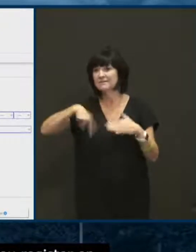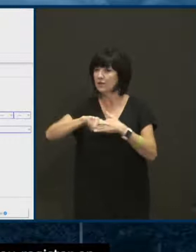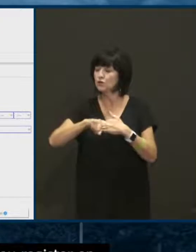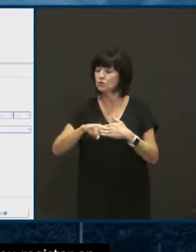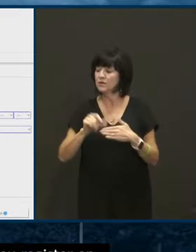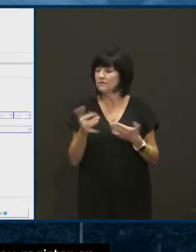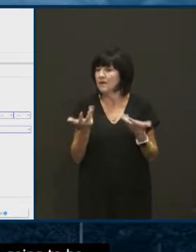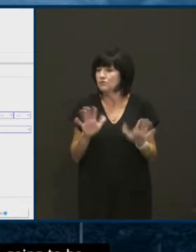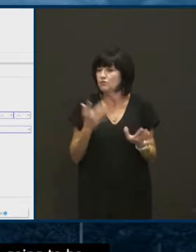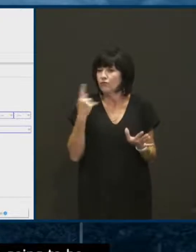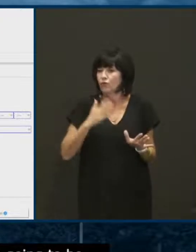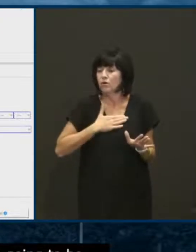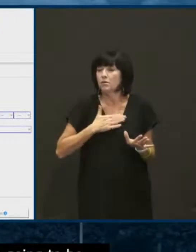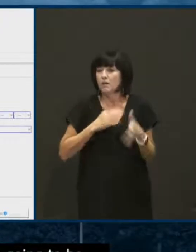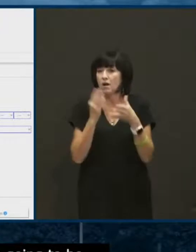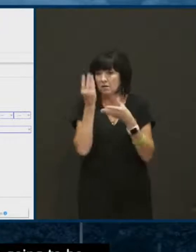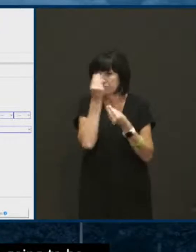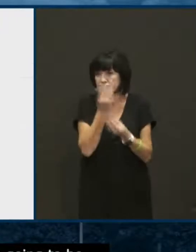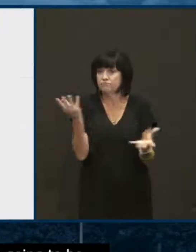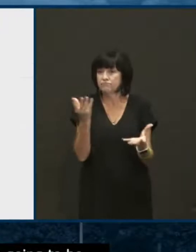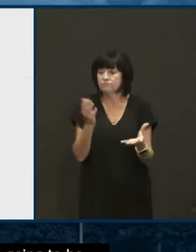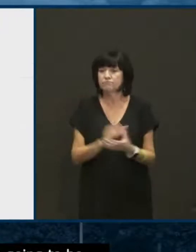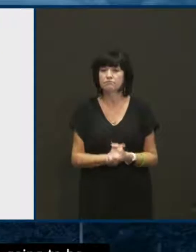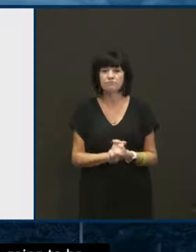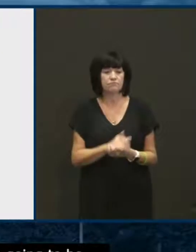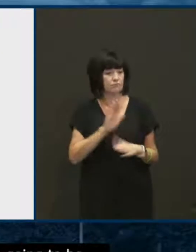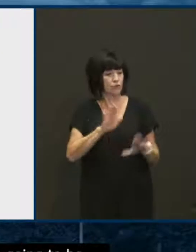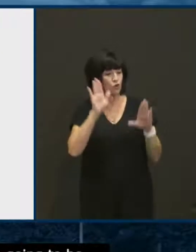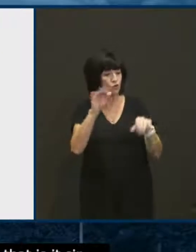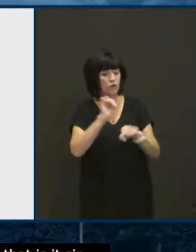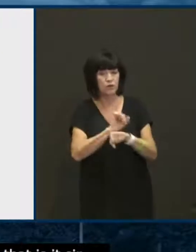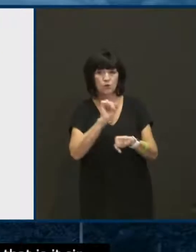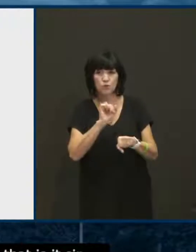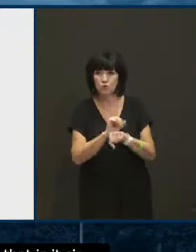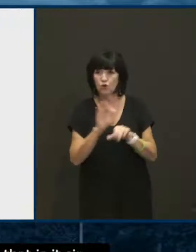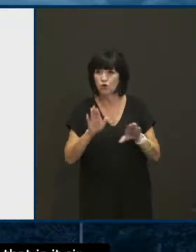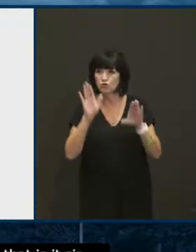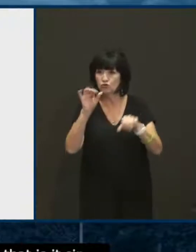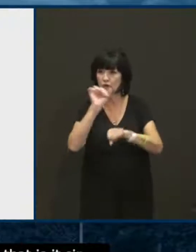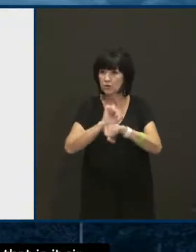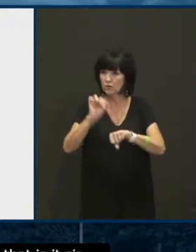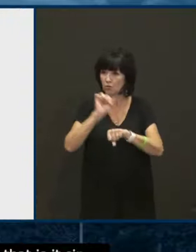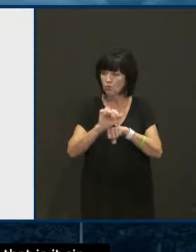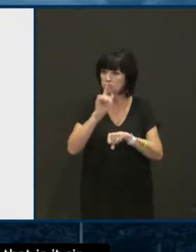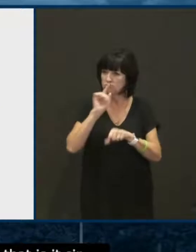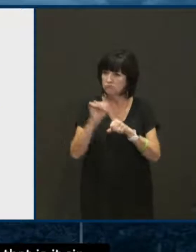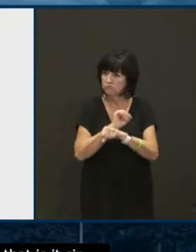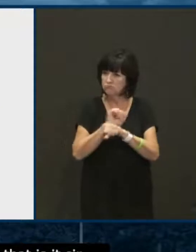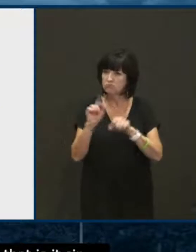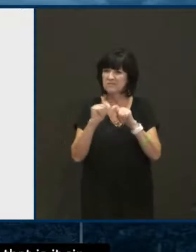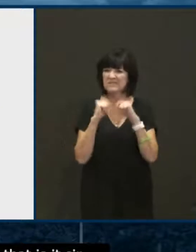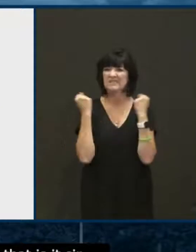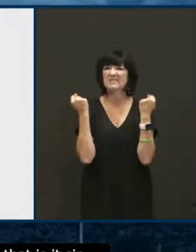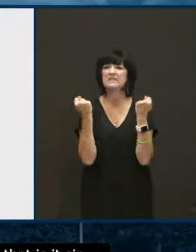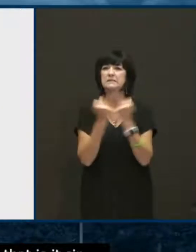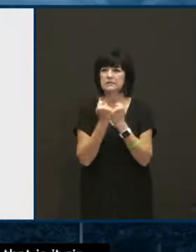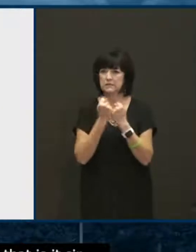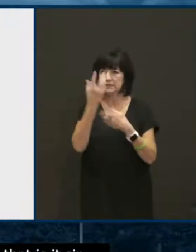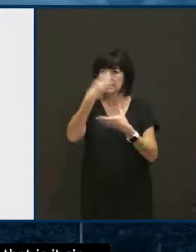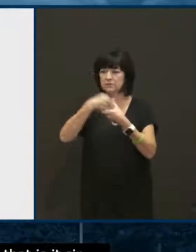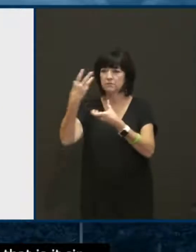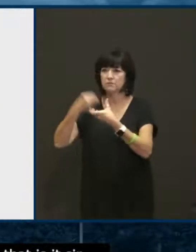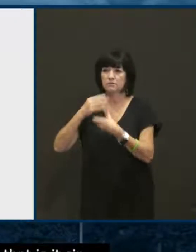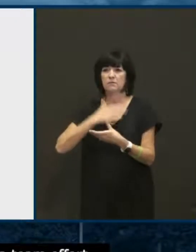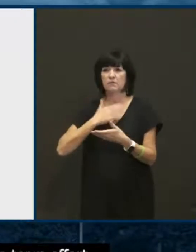Very good, AJ. Great effort by all the partners. It really is a team effort in all parts of our state. I